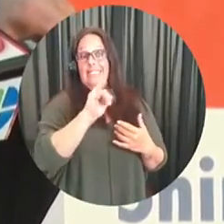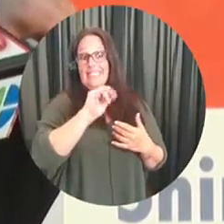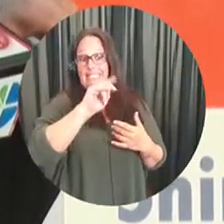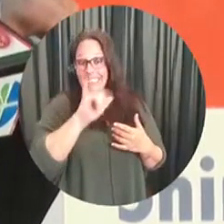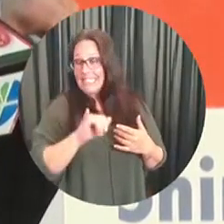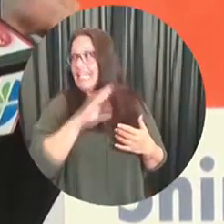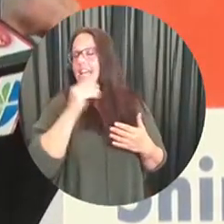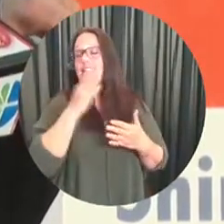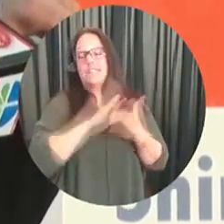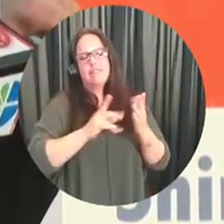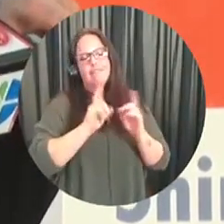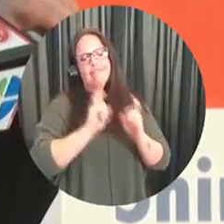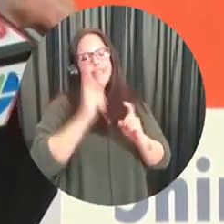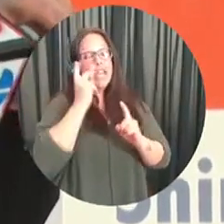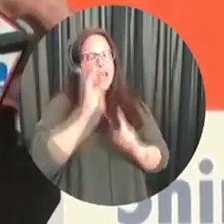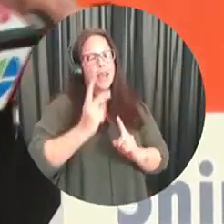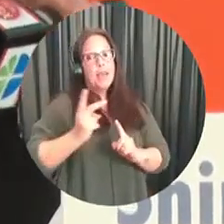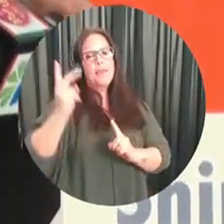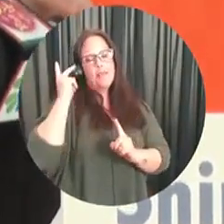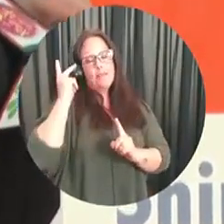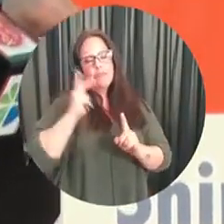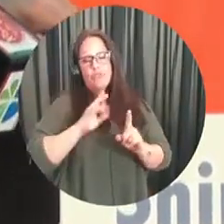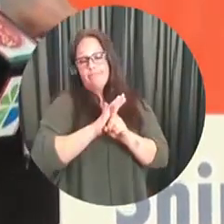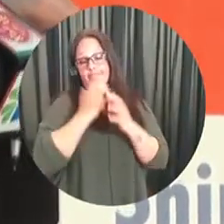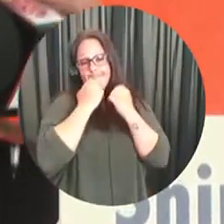of, or in memory of, Dr. George Jeeves.